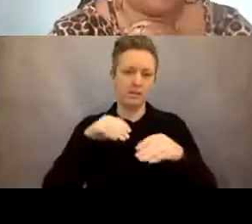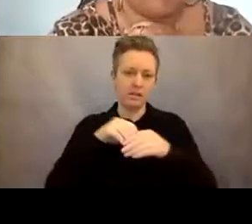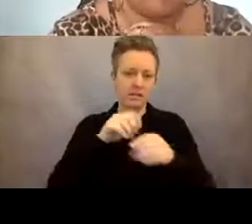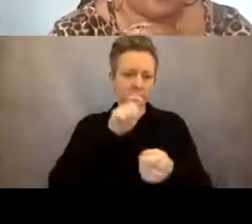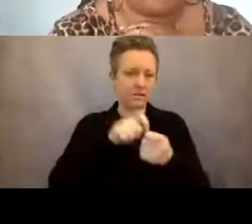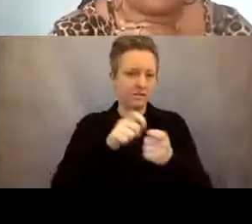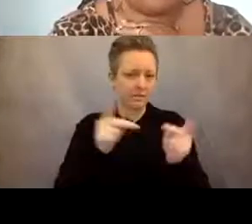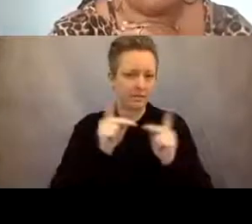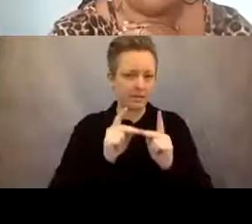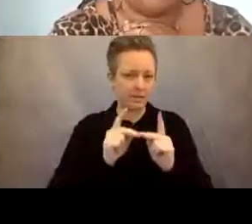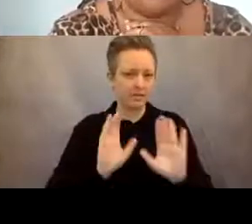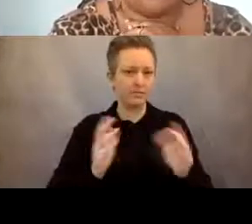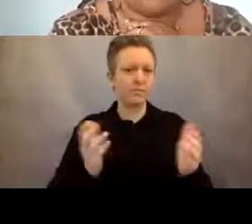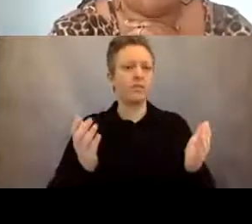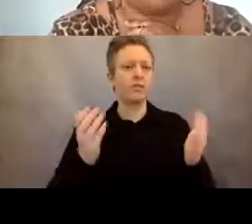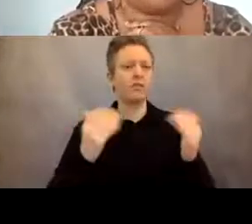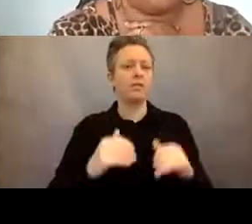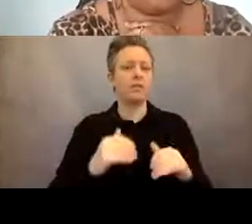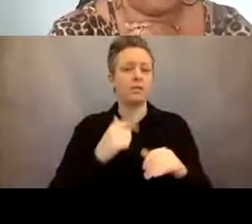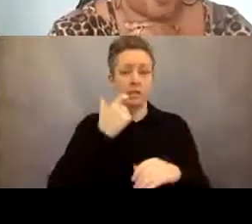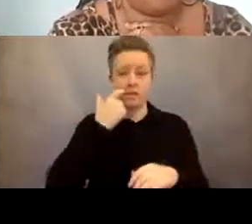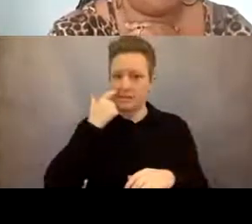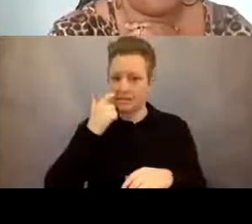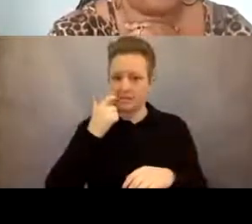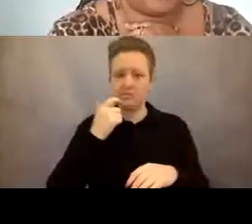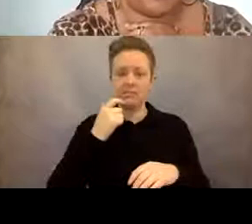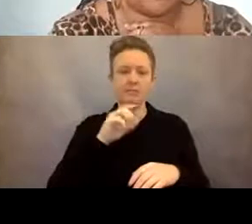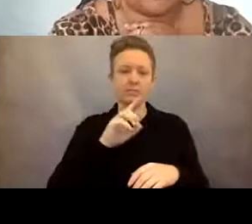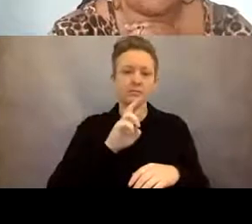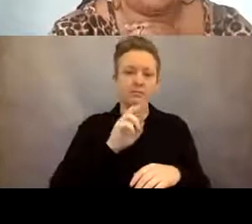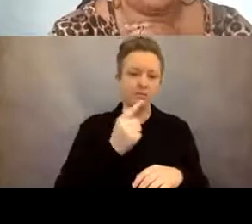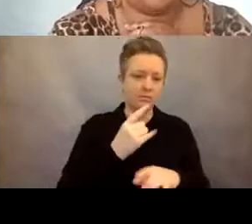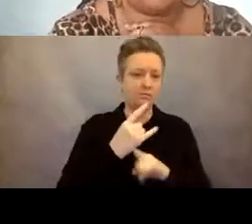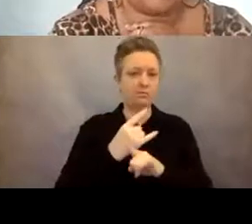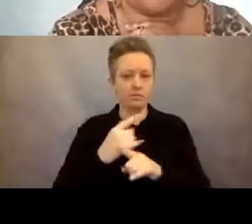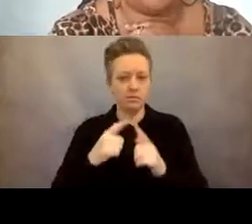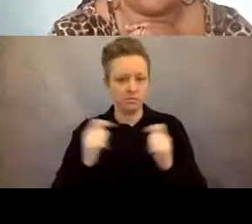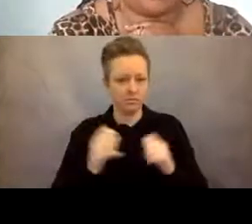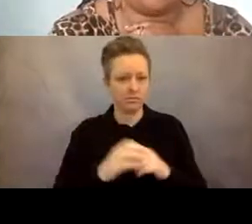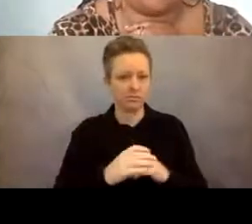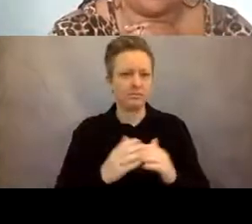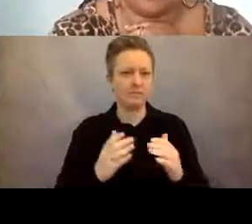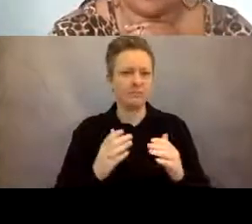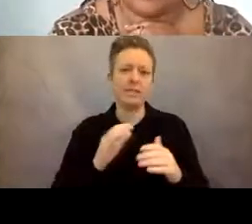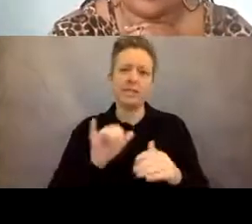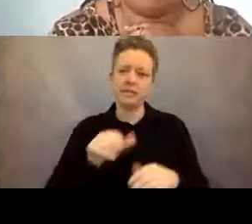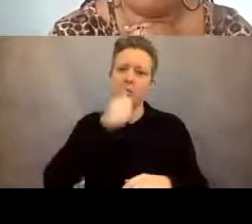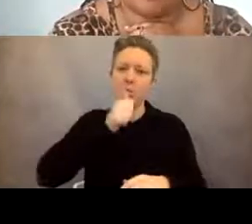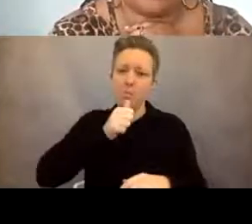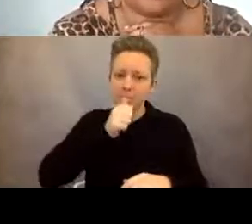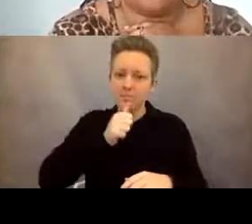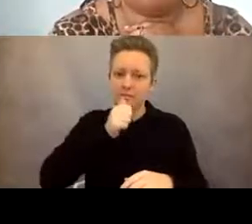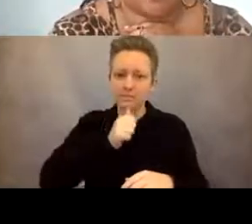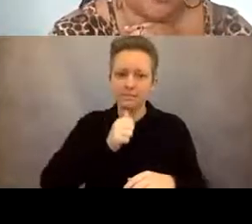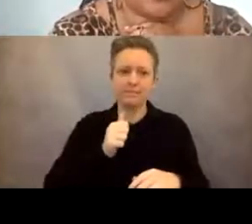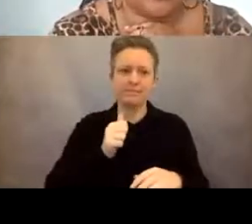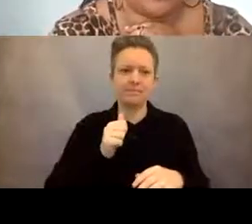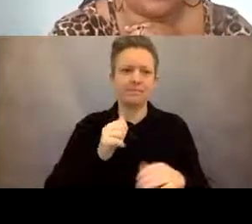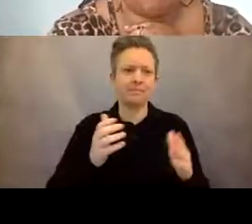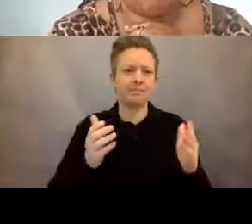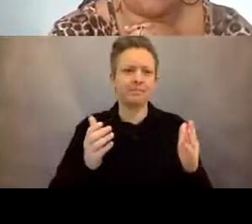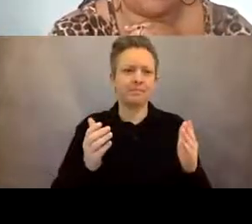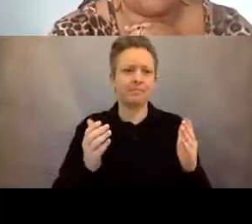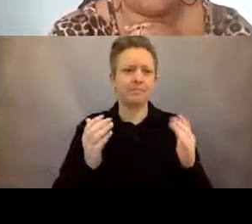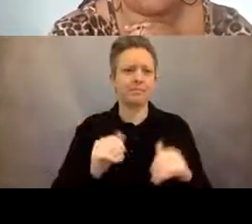well as a coping mechanism. Oppositional behaviors. And again, a lot of this can be based in